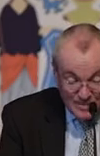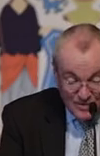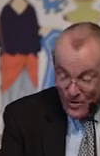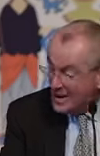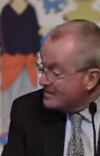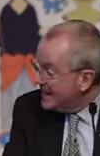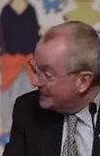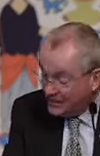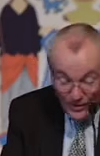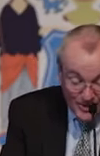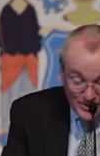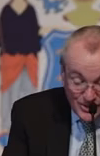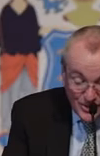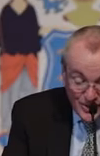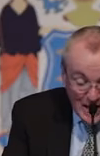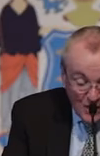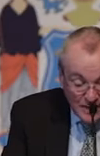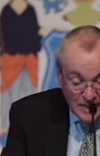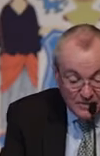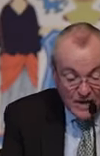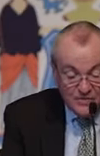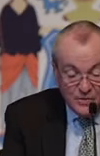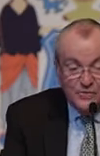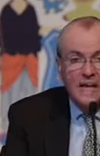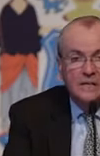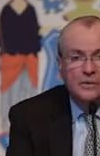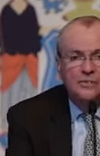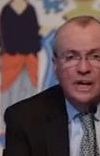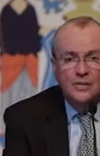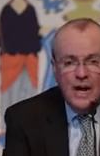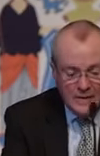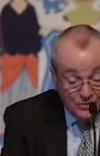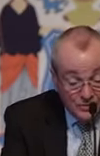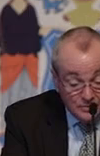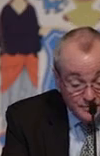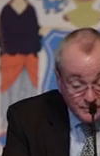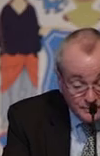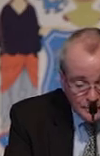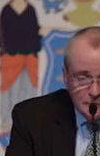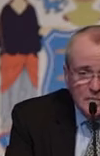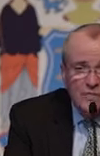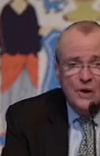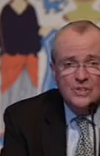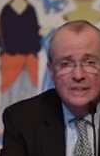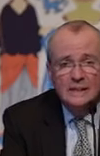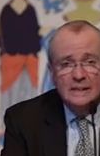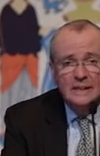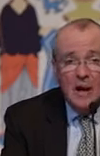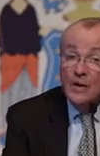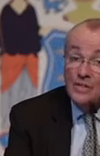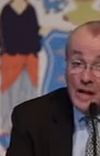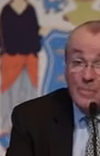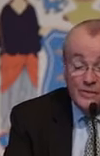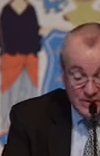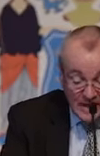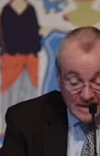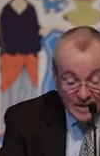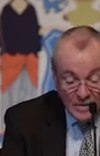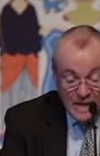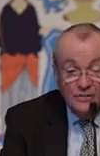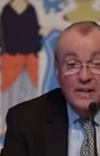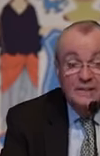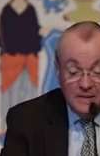Finally, before I hand things over to Judy, I want to give a few thank yous and shout-outs. First, I want to thank both